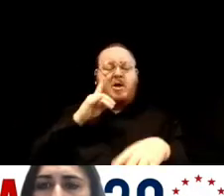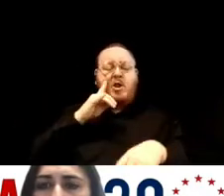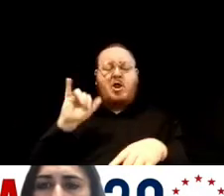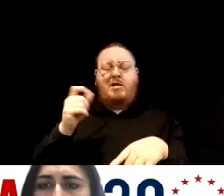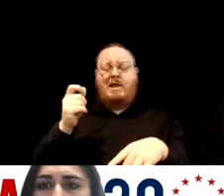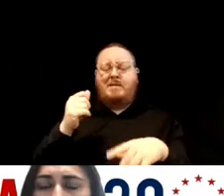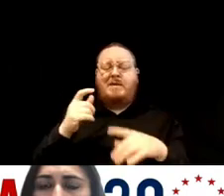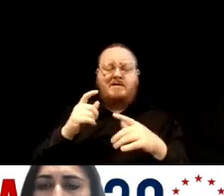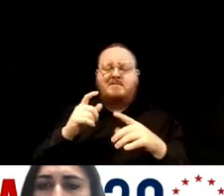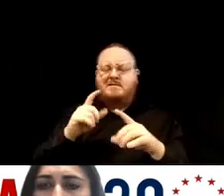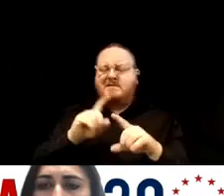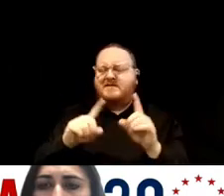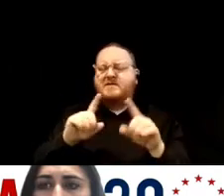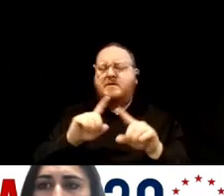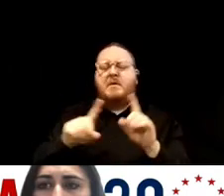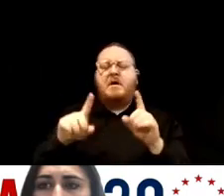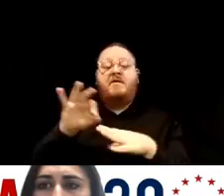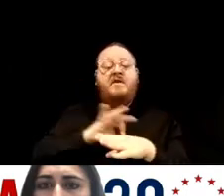functionality should be about the same.